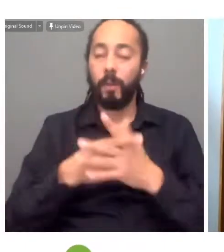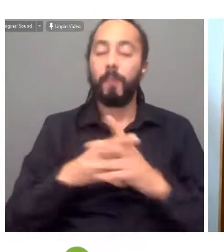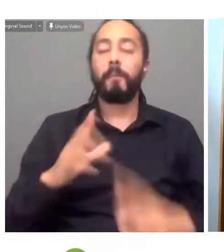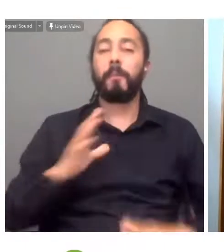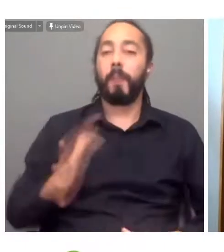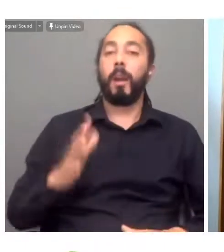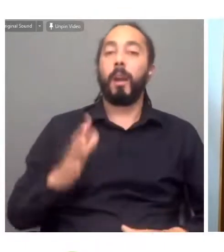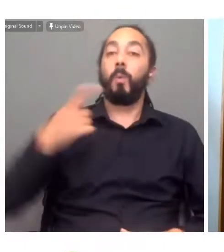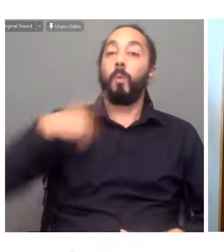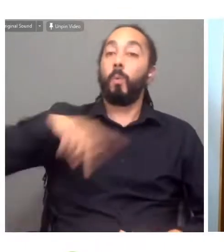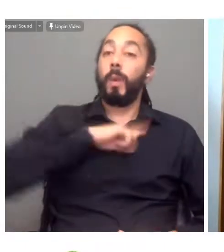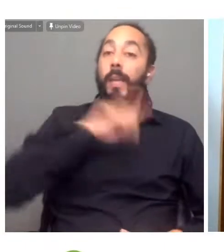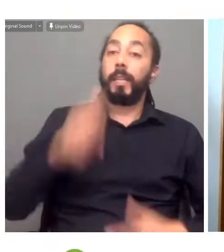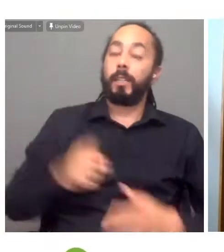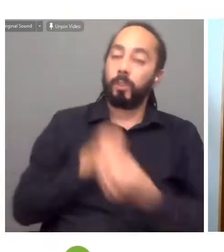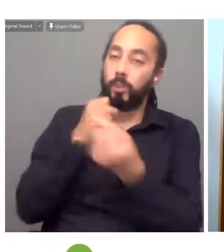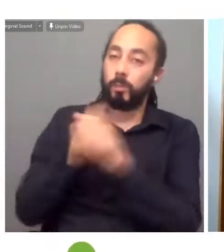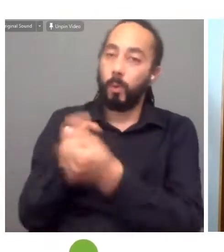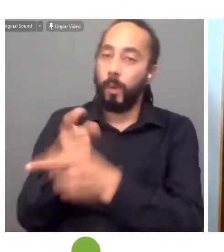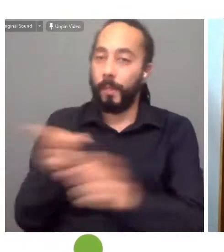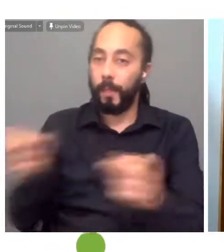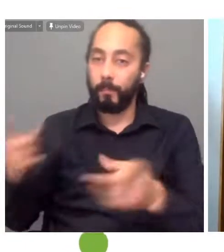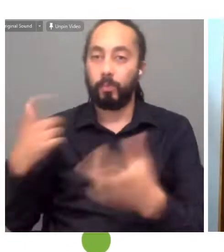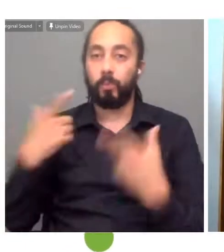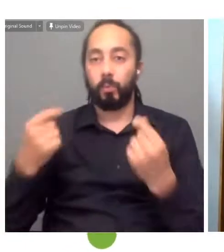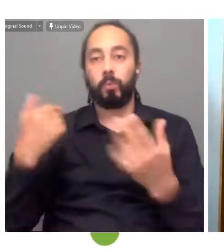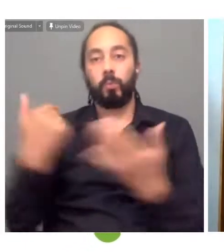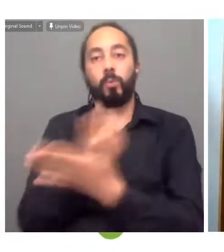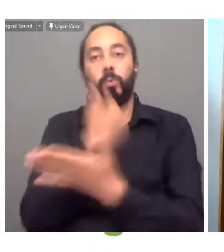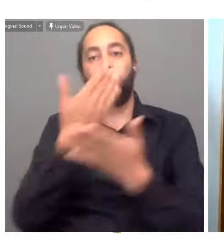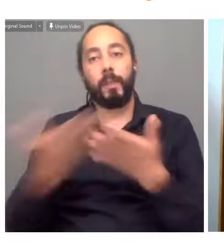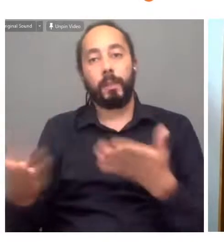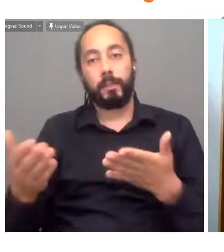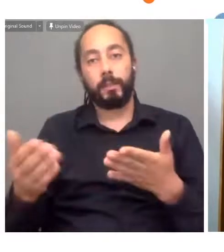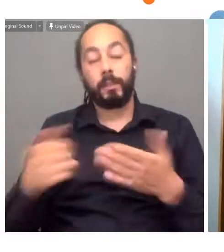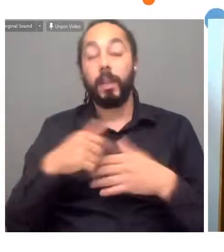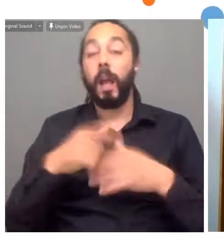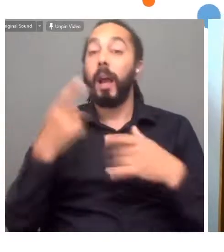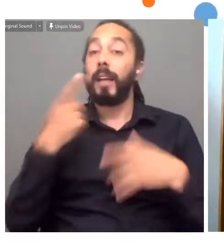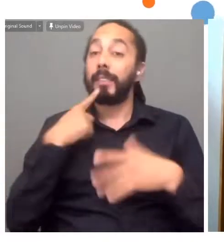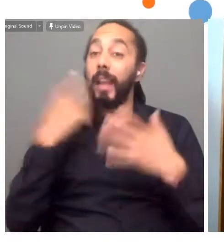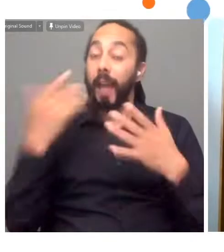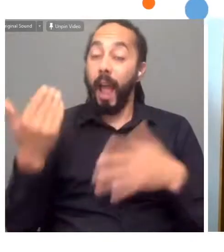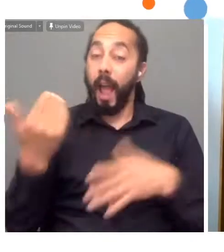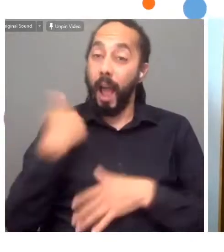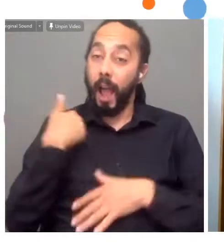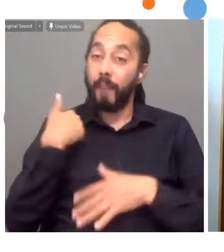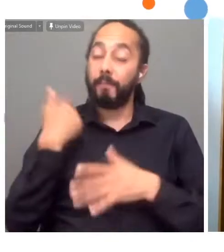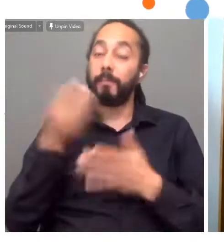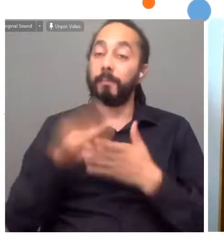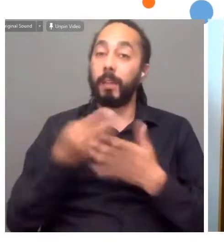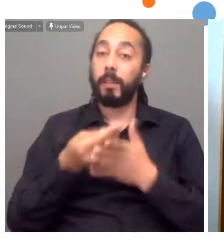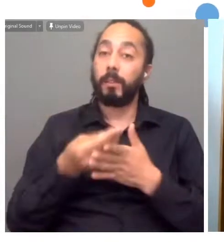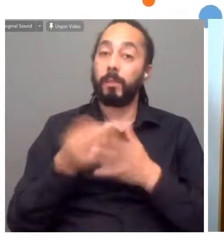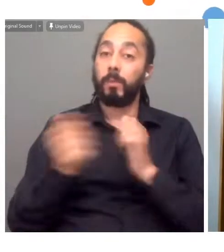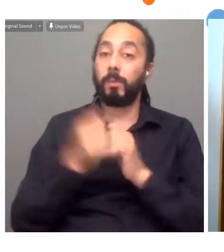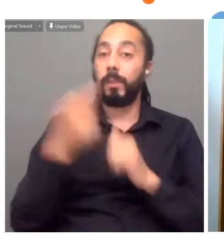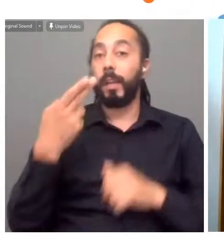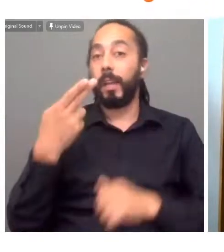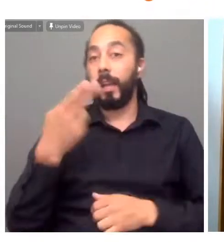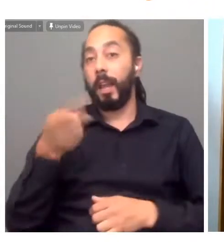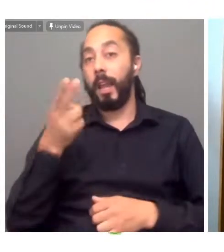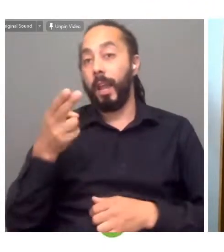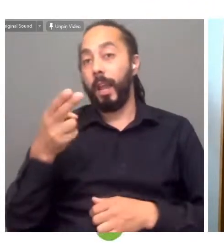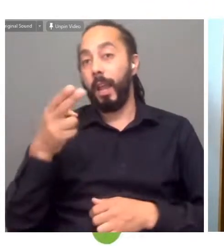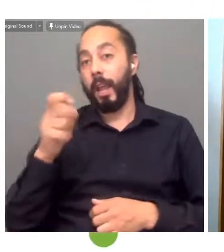them do that. And as I said, we have some money for that at Heritage, but I think it could